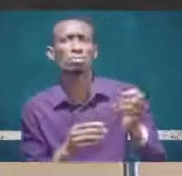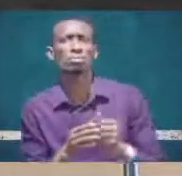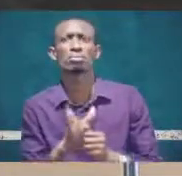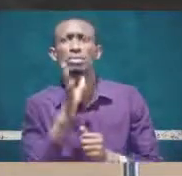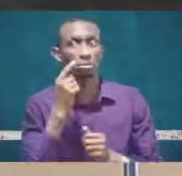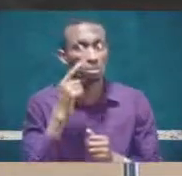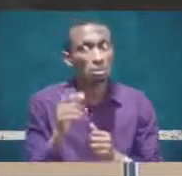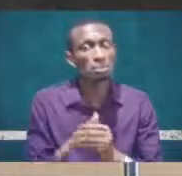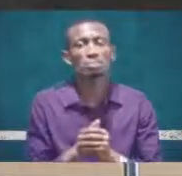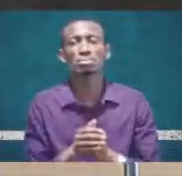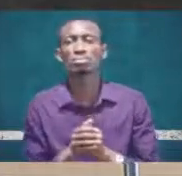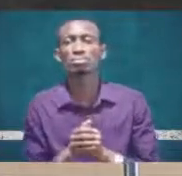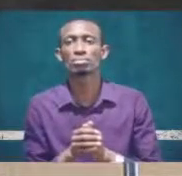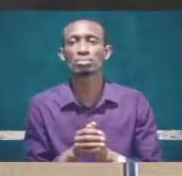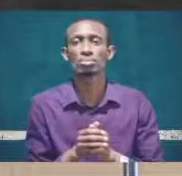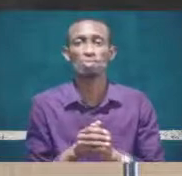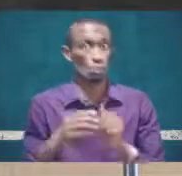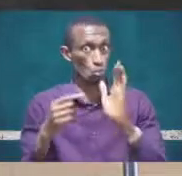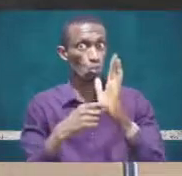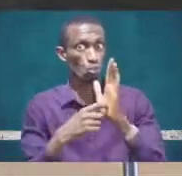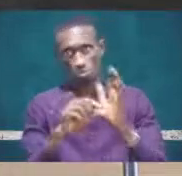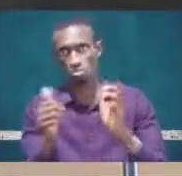another case of